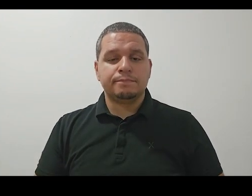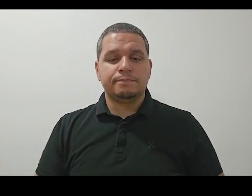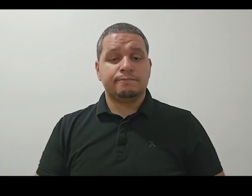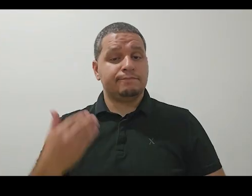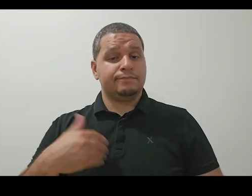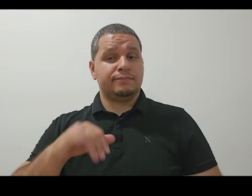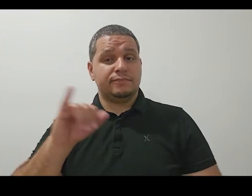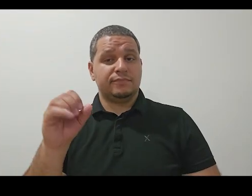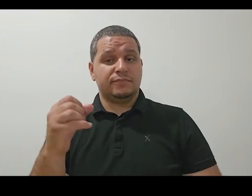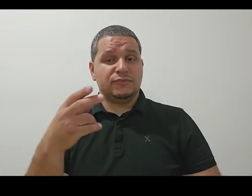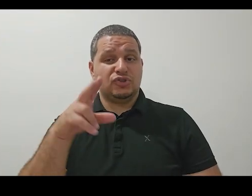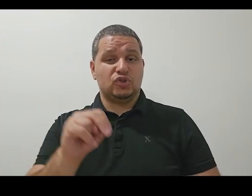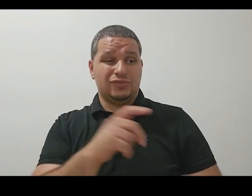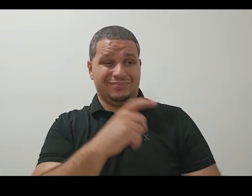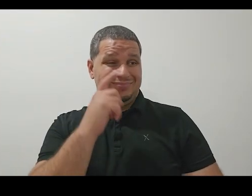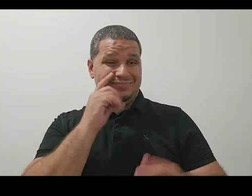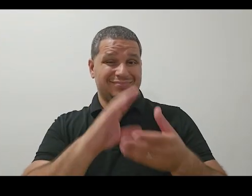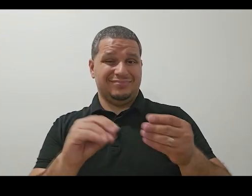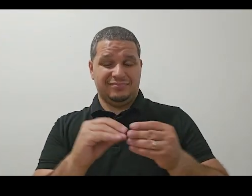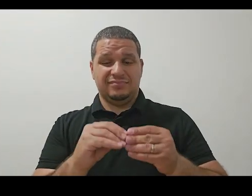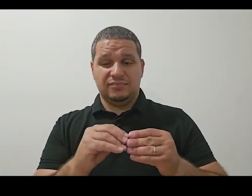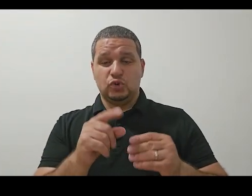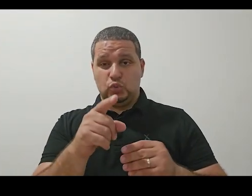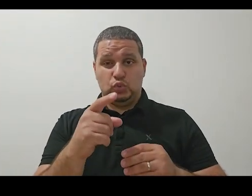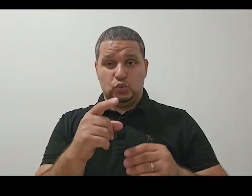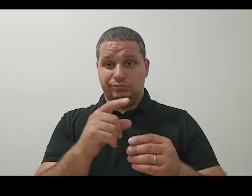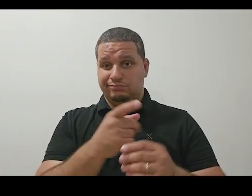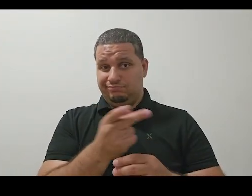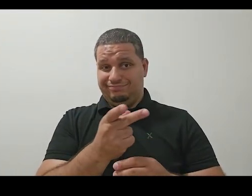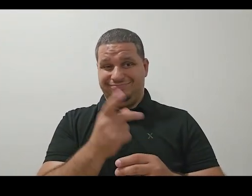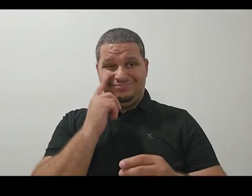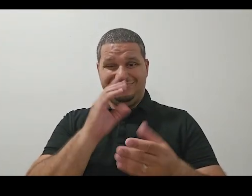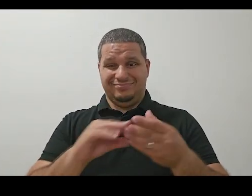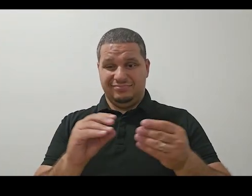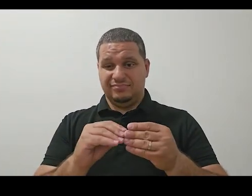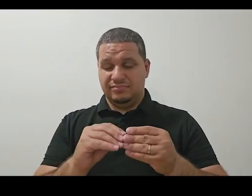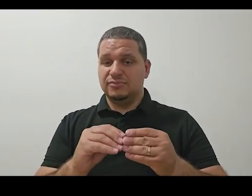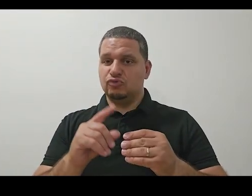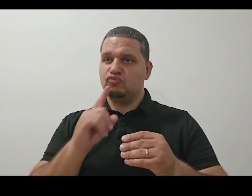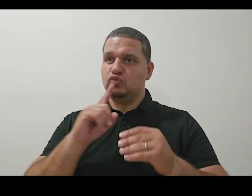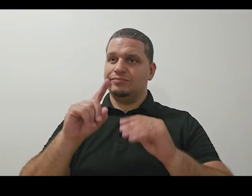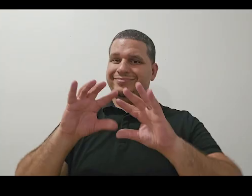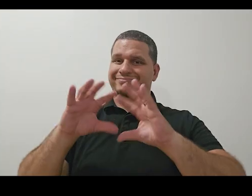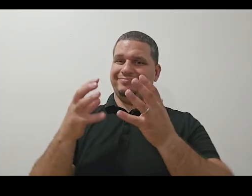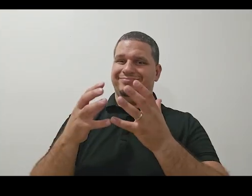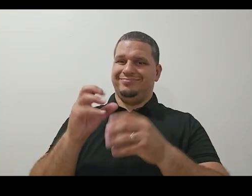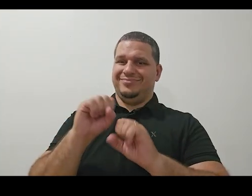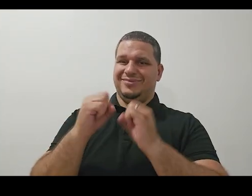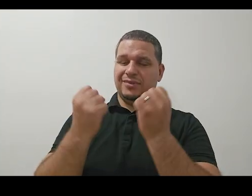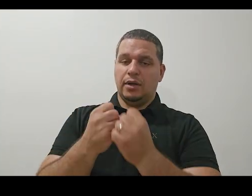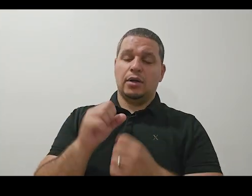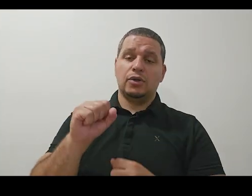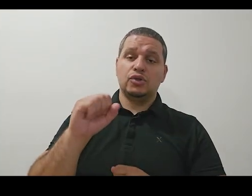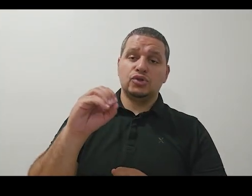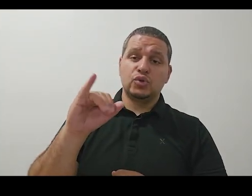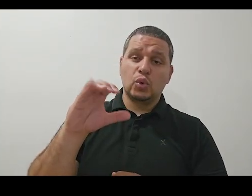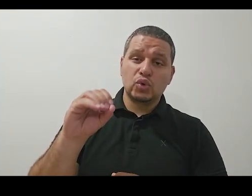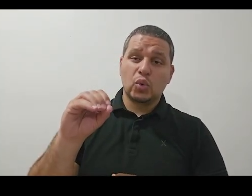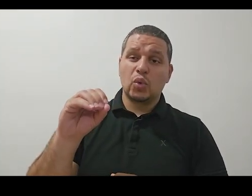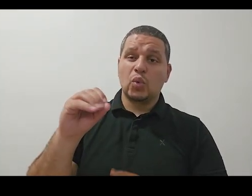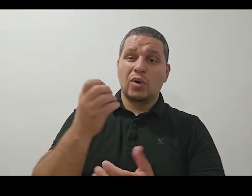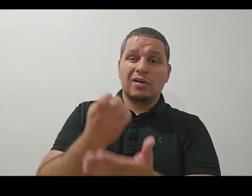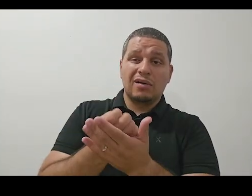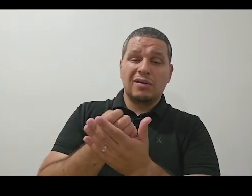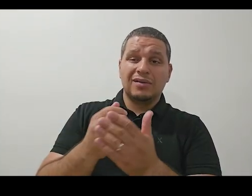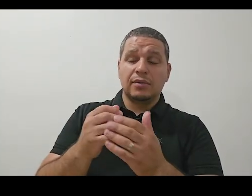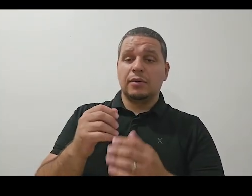those things that are all determinants of society, right? Socioeconomics, gender, race. Did